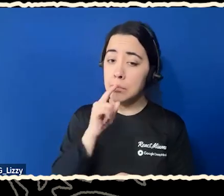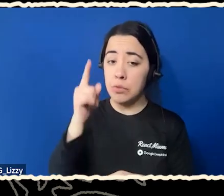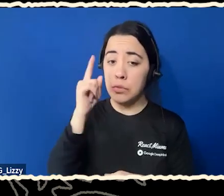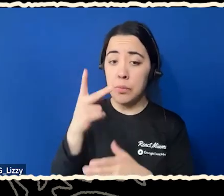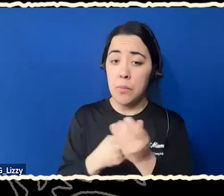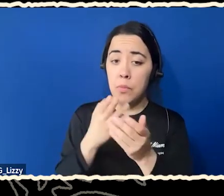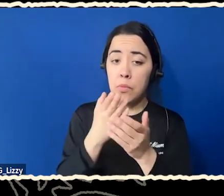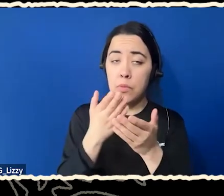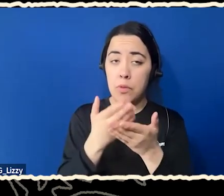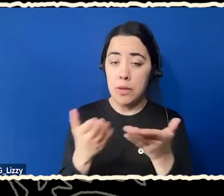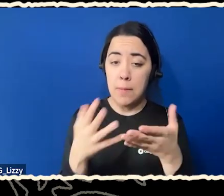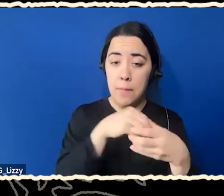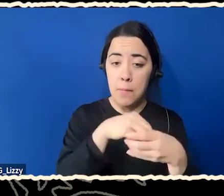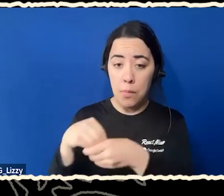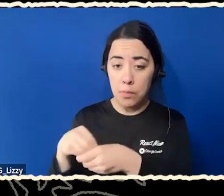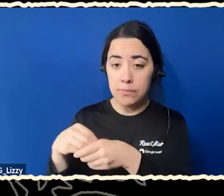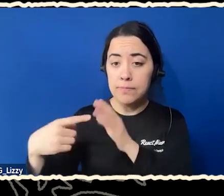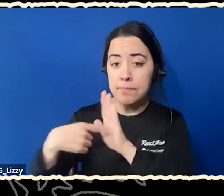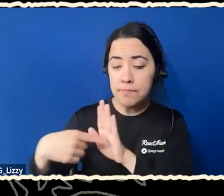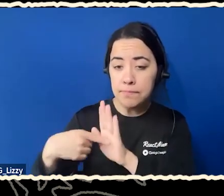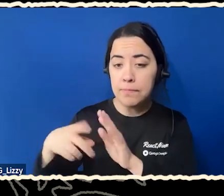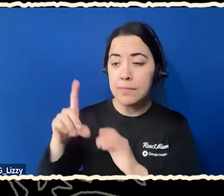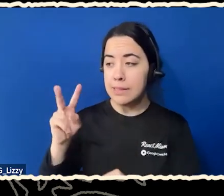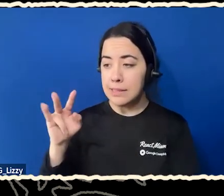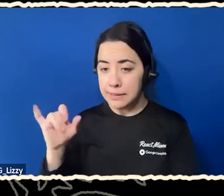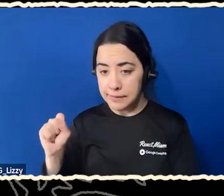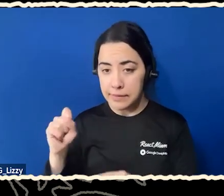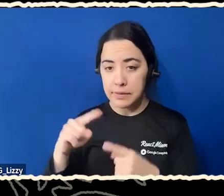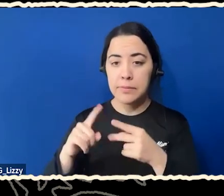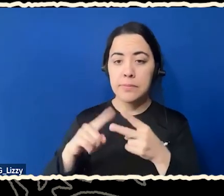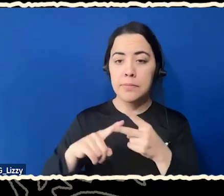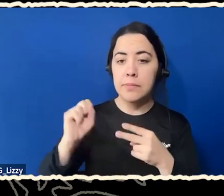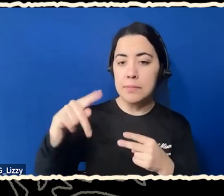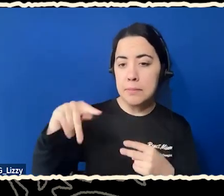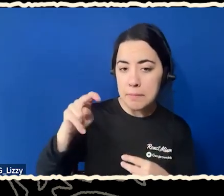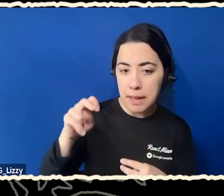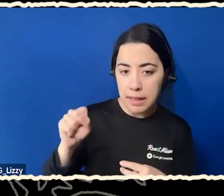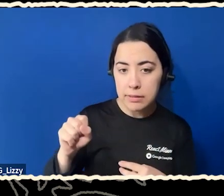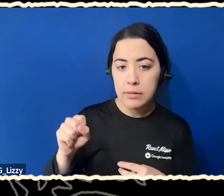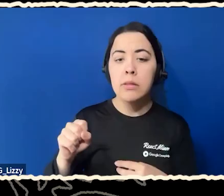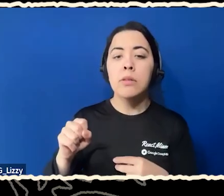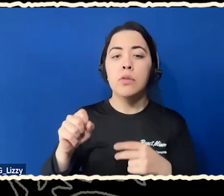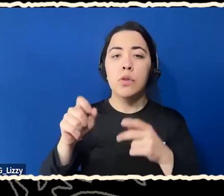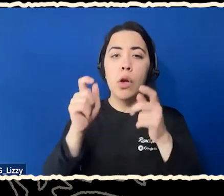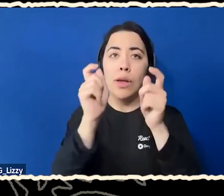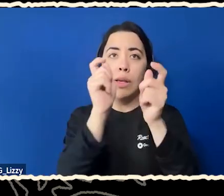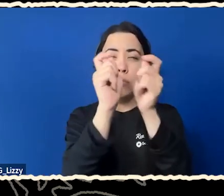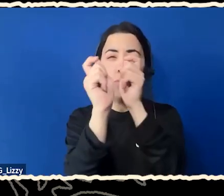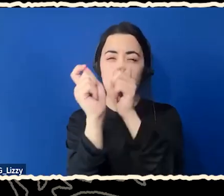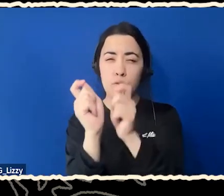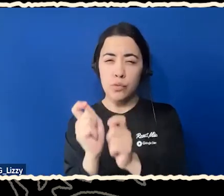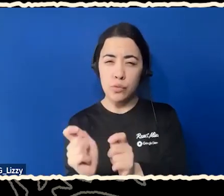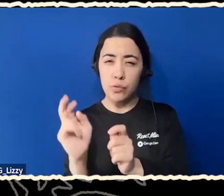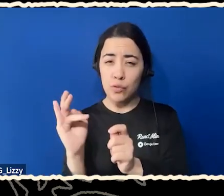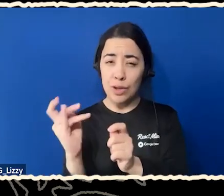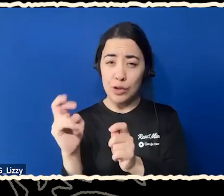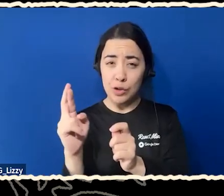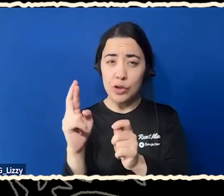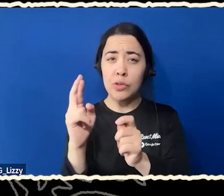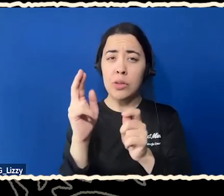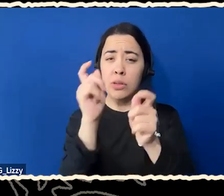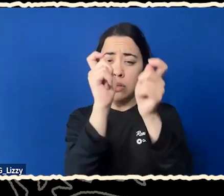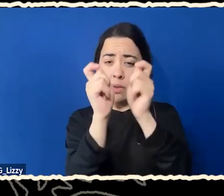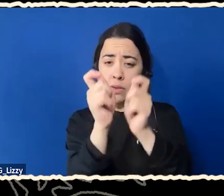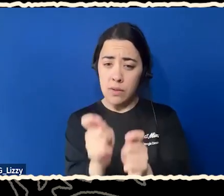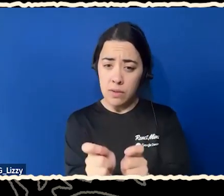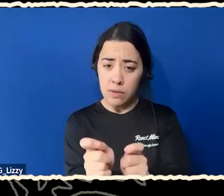So when React renders, it starts at the top of the component tree, it works its way all the way down, and then it's going to diff the element objects from